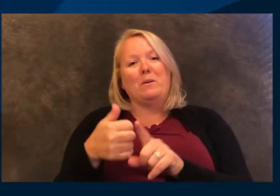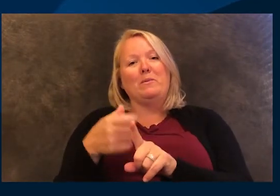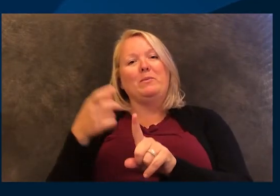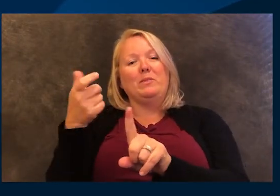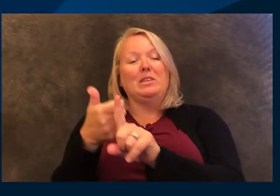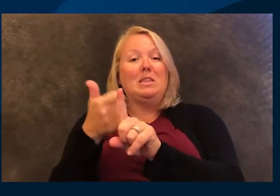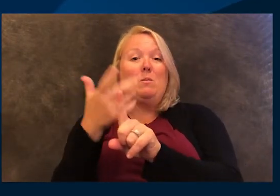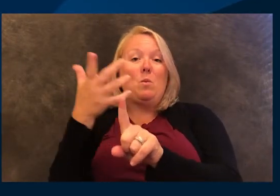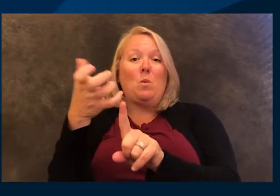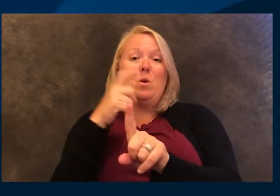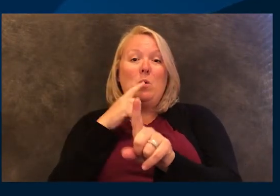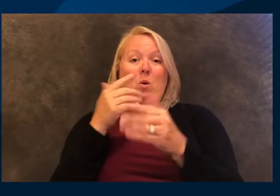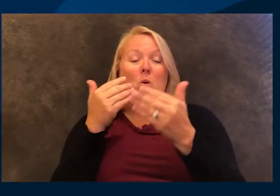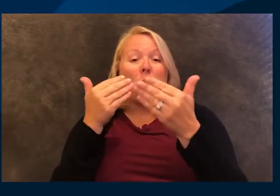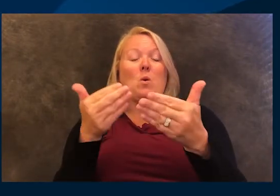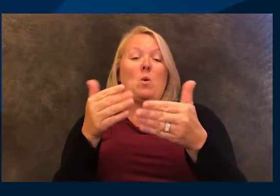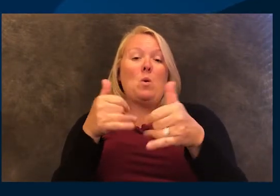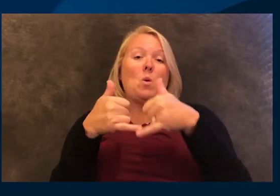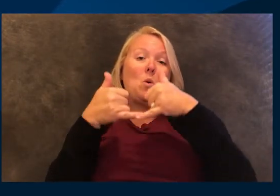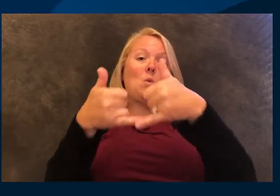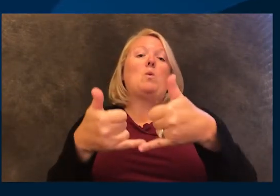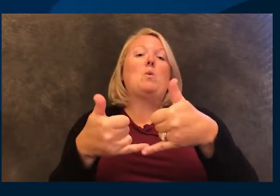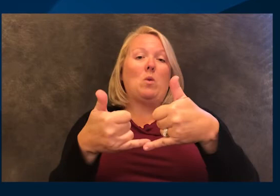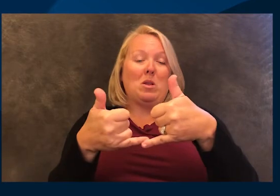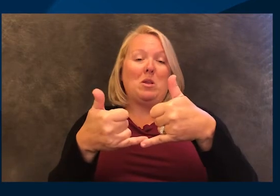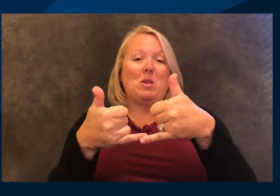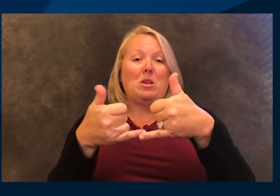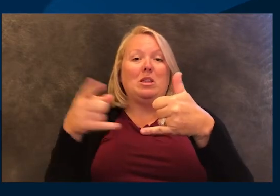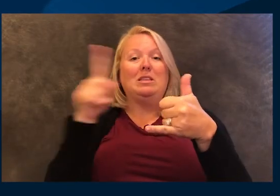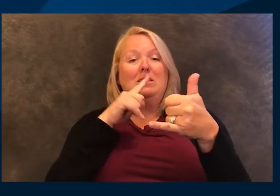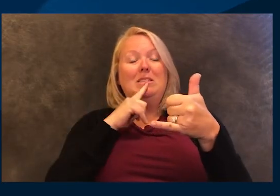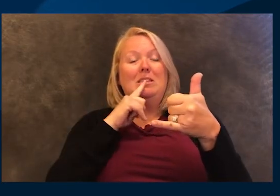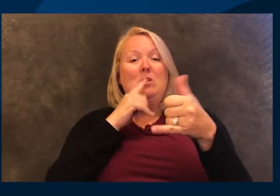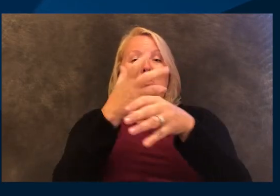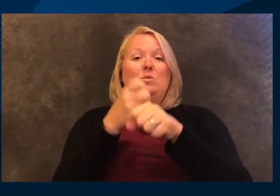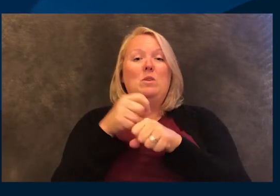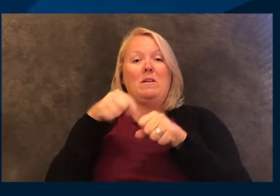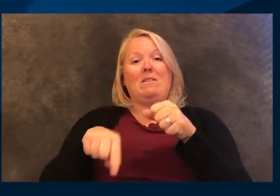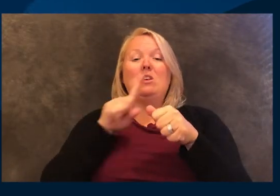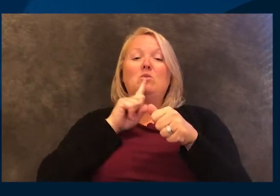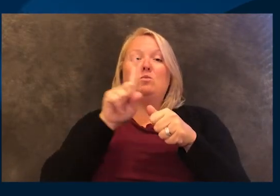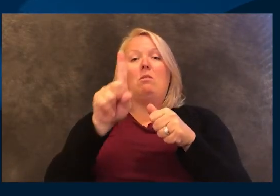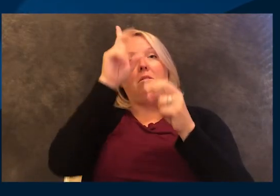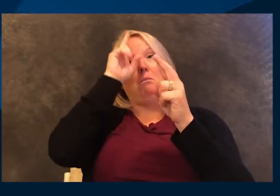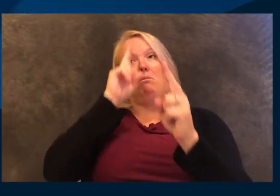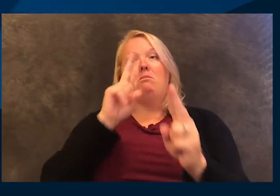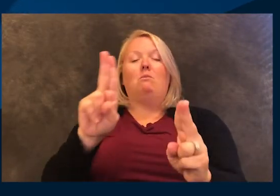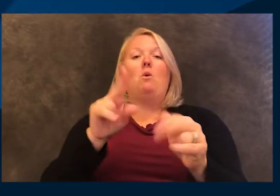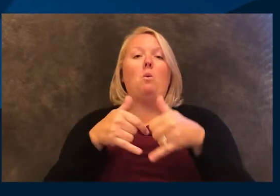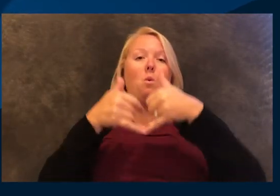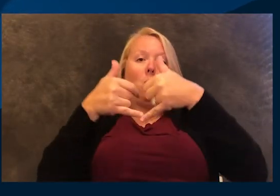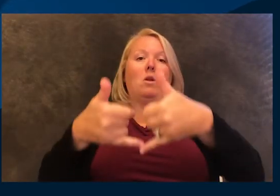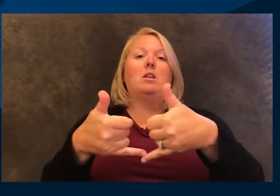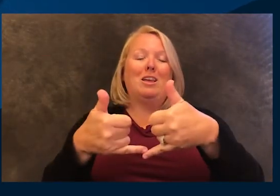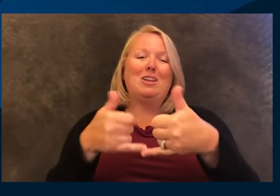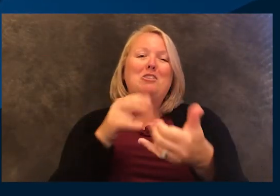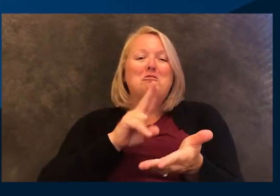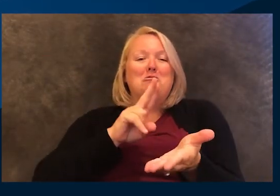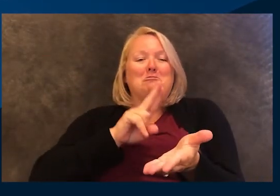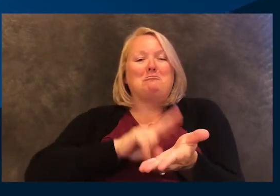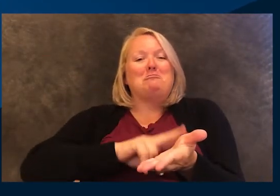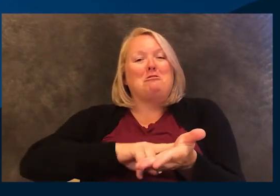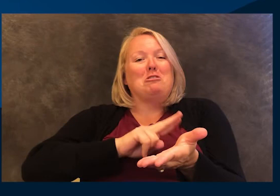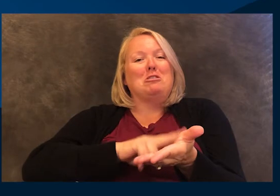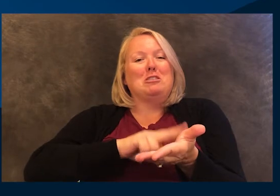after this award and came together and wrote out the application to receive this prestigious award. That is what nursing is